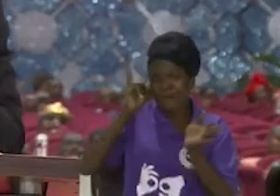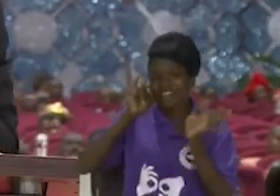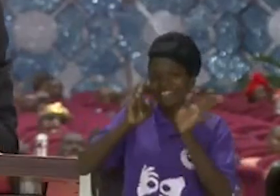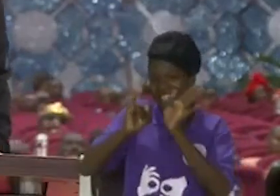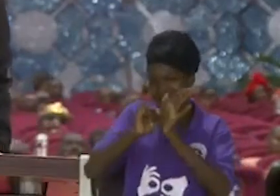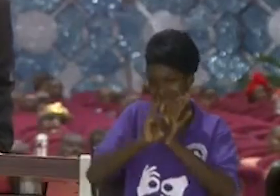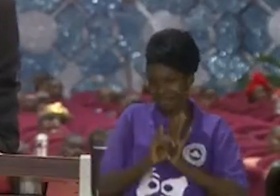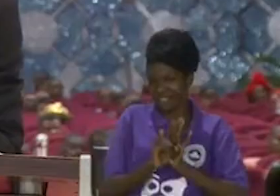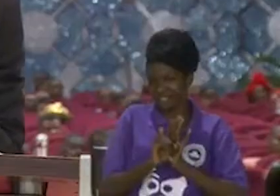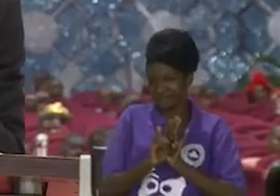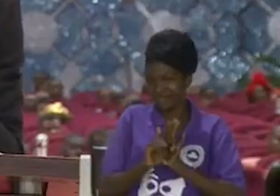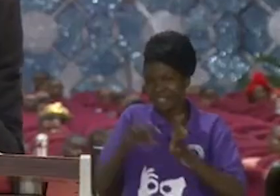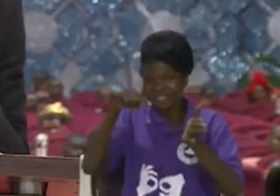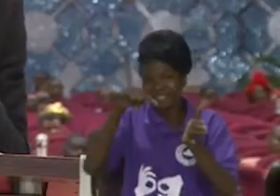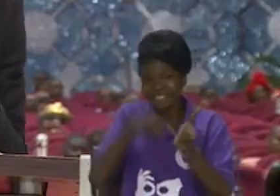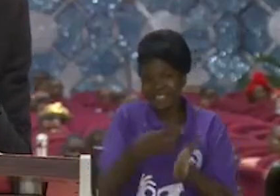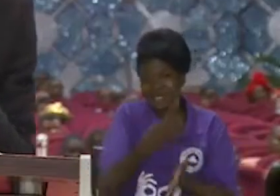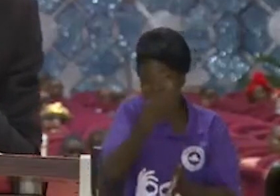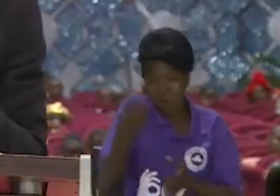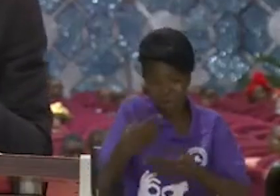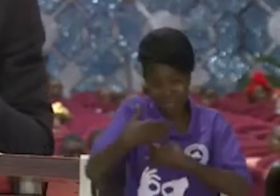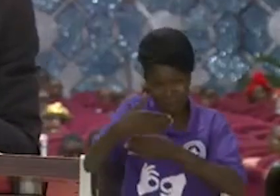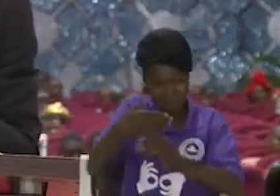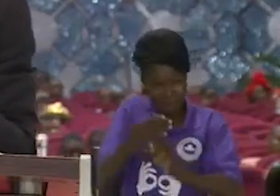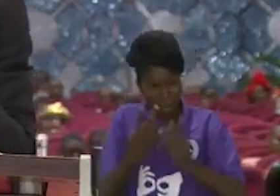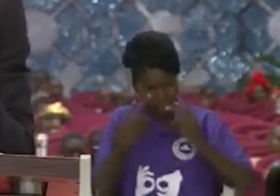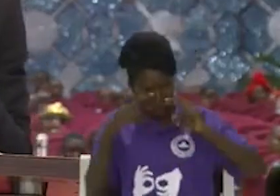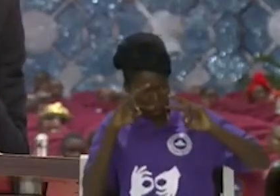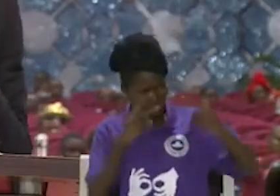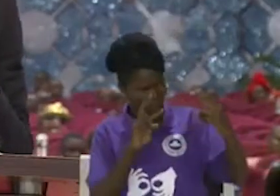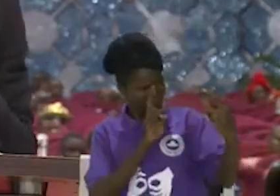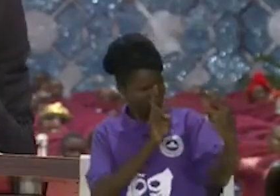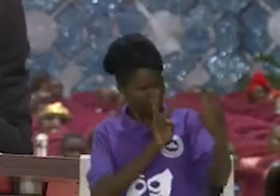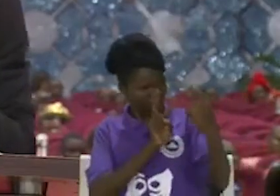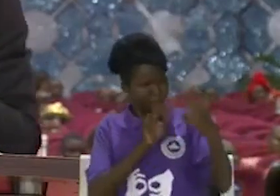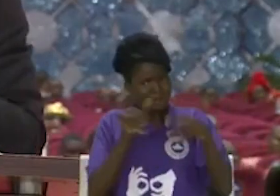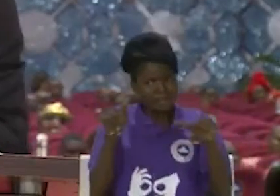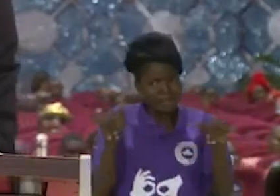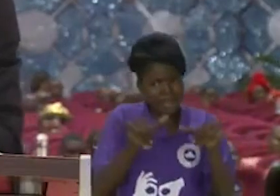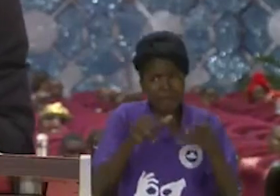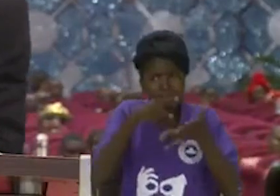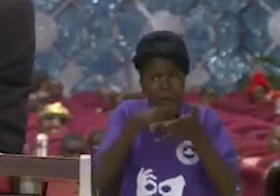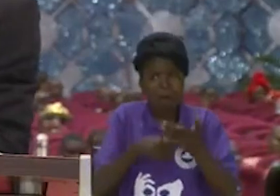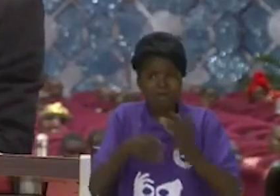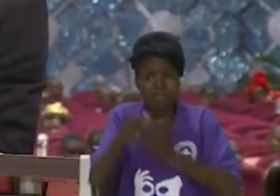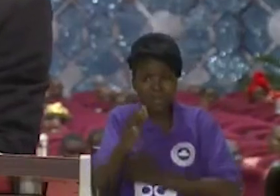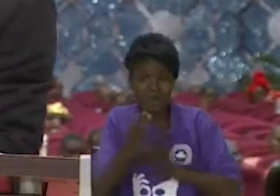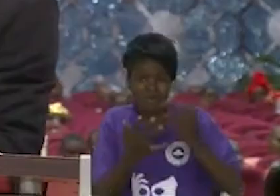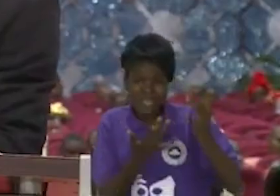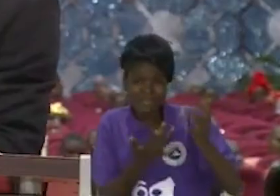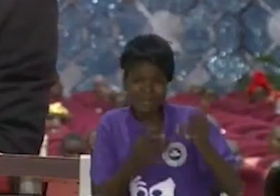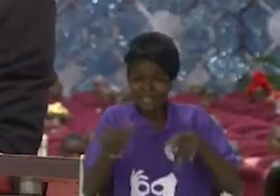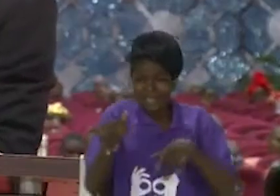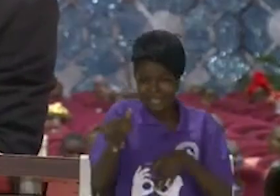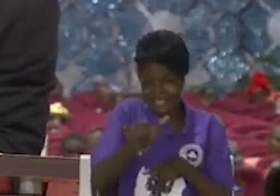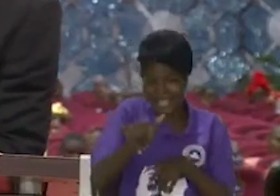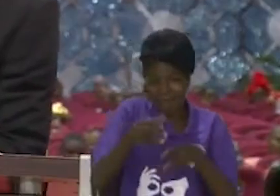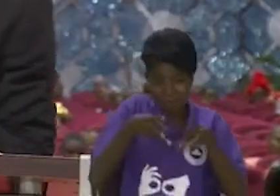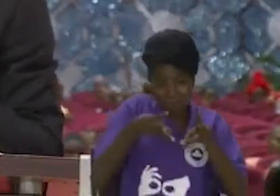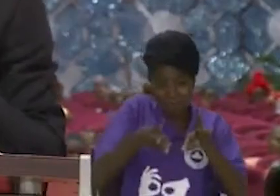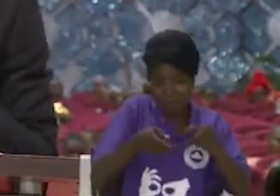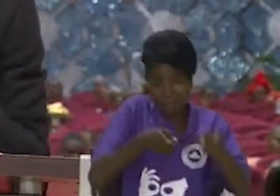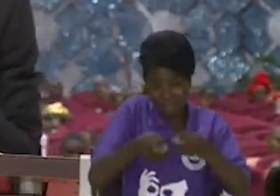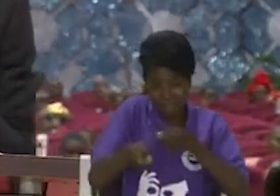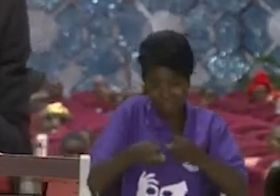saying that this is the only creature that looks like me. So what I am expecting him to do, just the same way I am controlling the affairs of